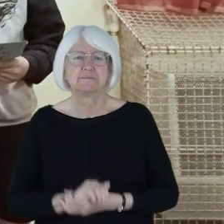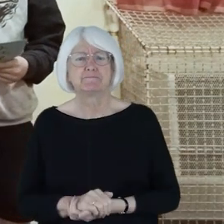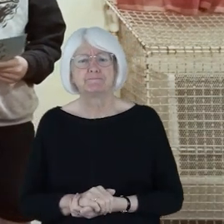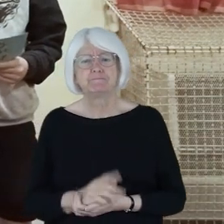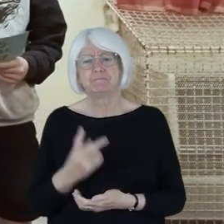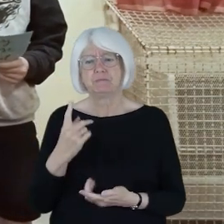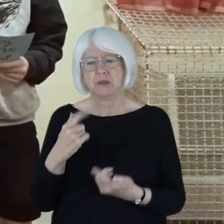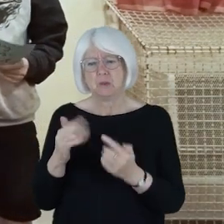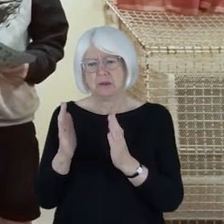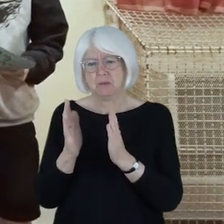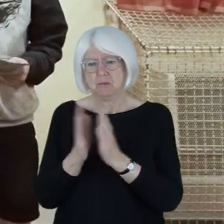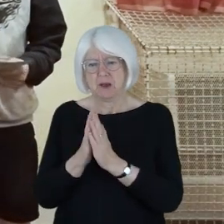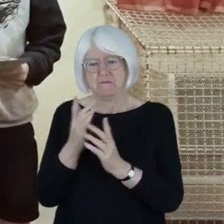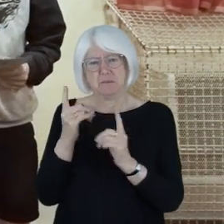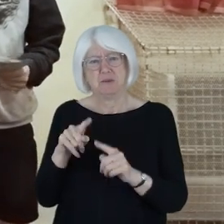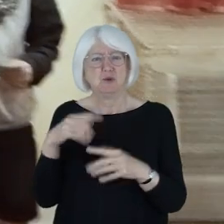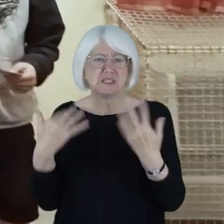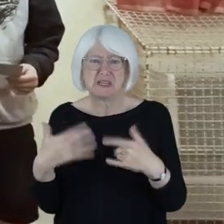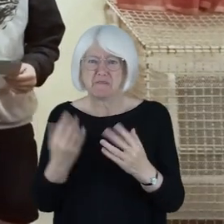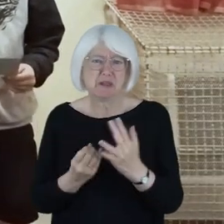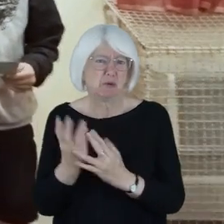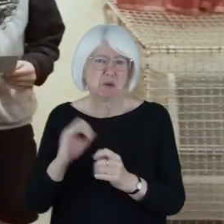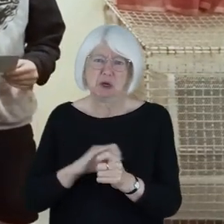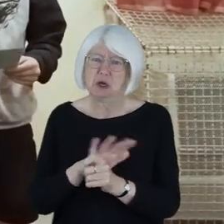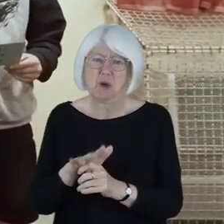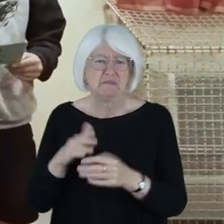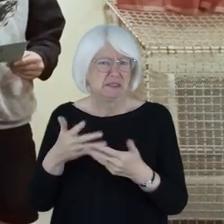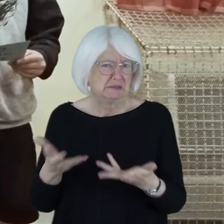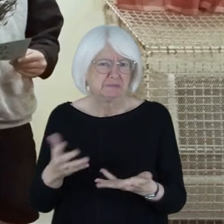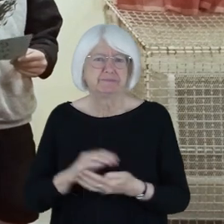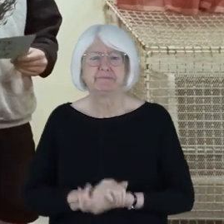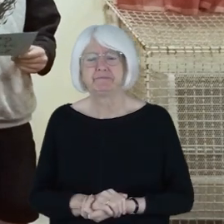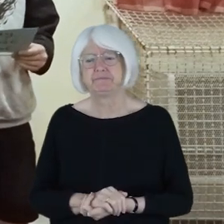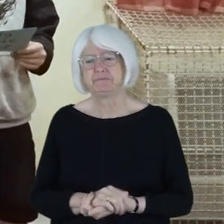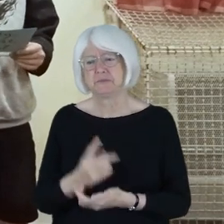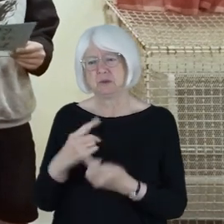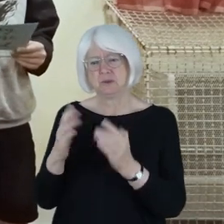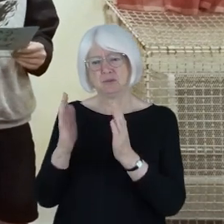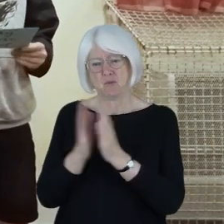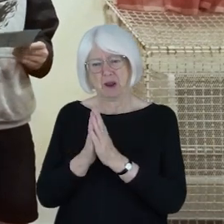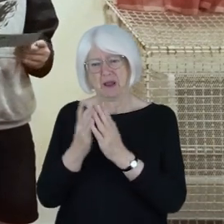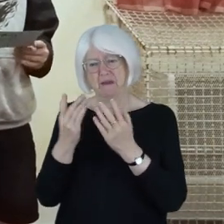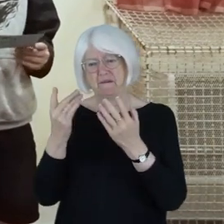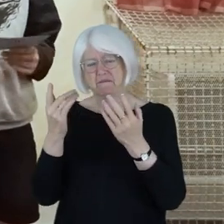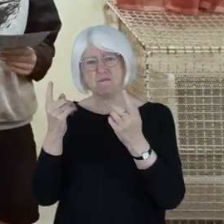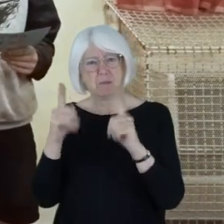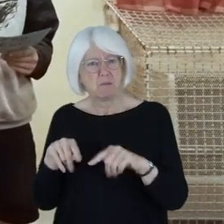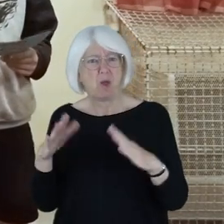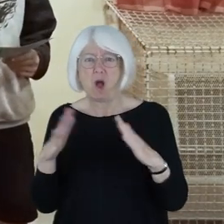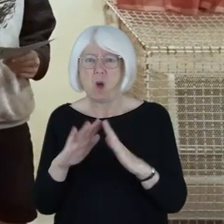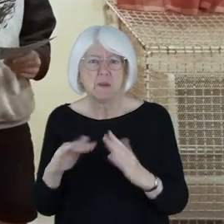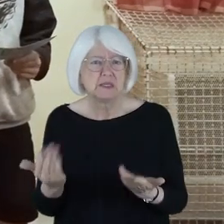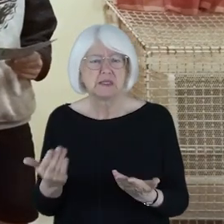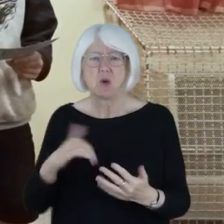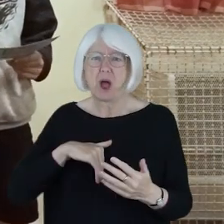We pray for people who are suffering because of COVID with health or money needs. We pray for people who are homeless or hungry,